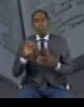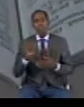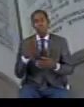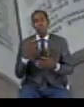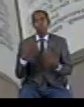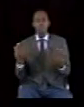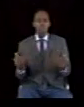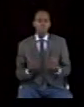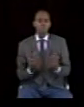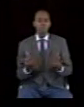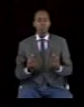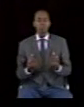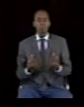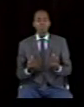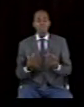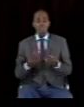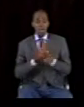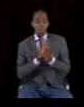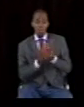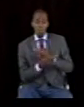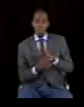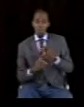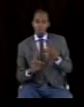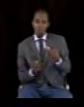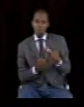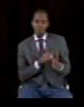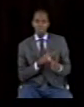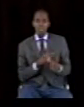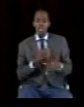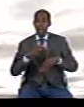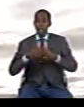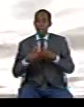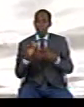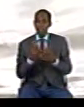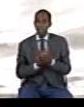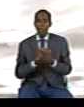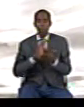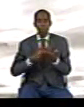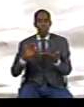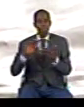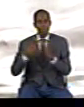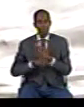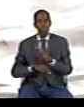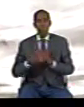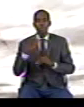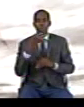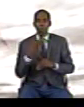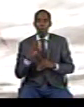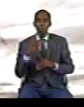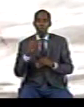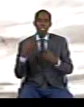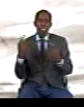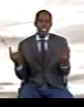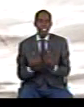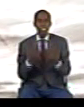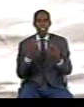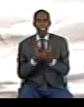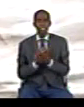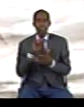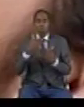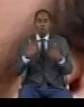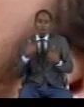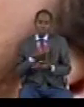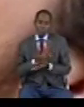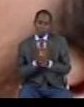sin. Repentance first, after that, forgiveness of the sins that are repented